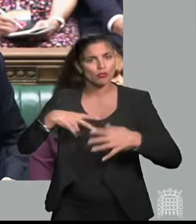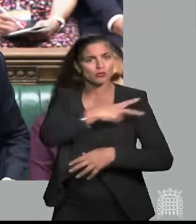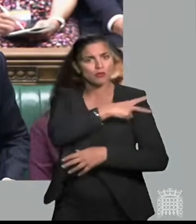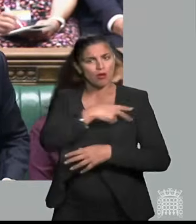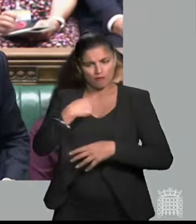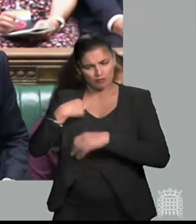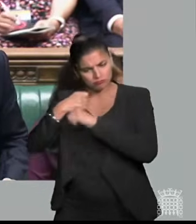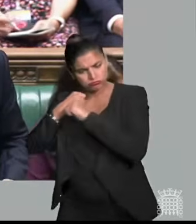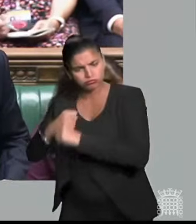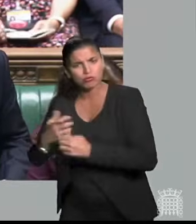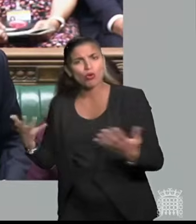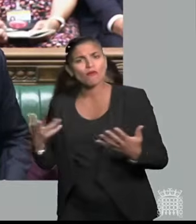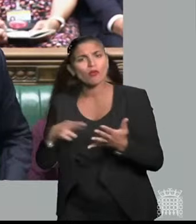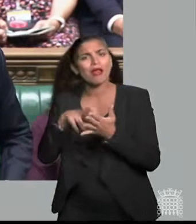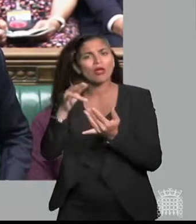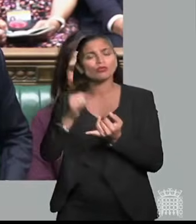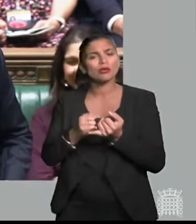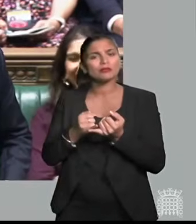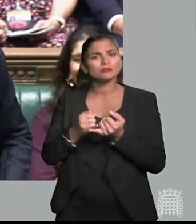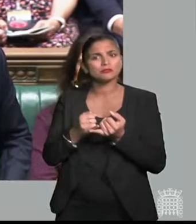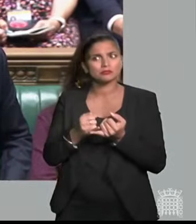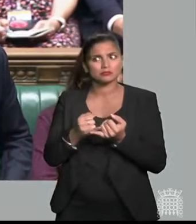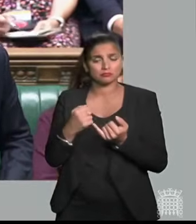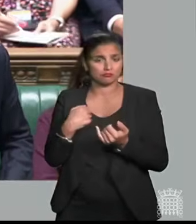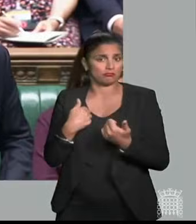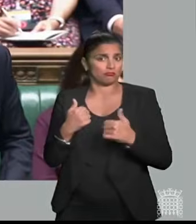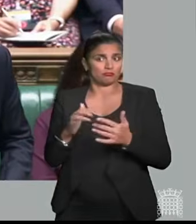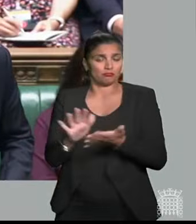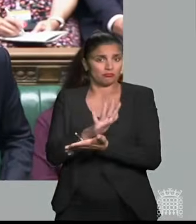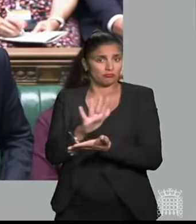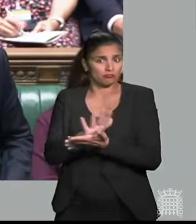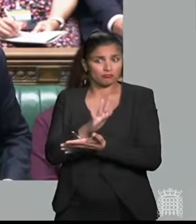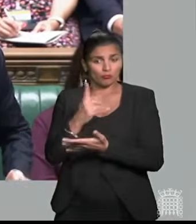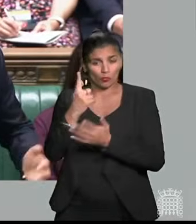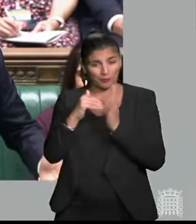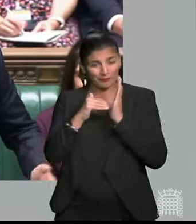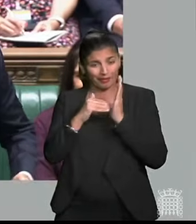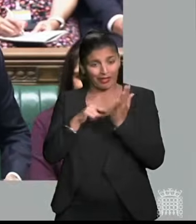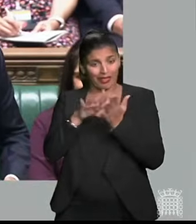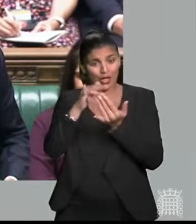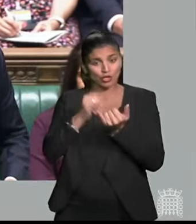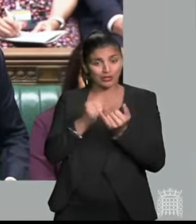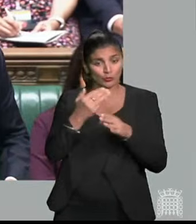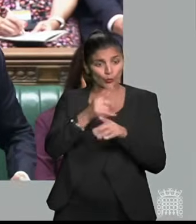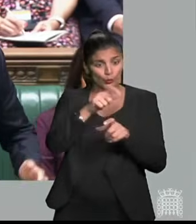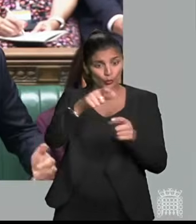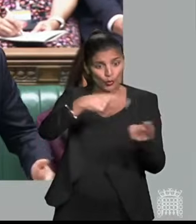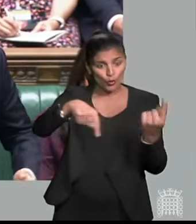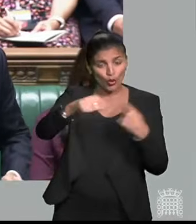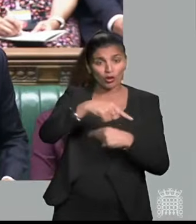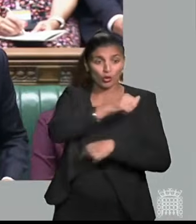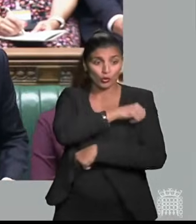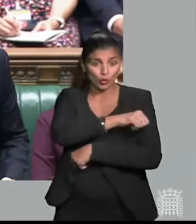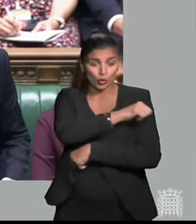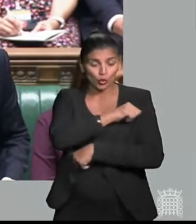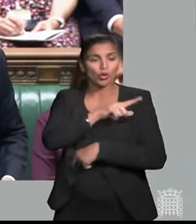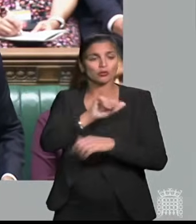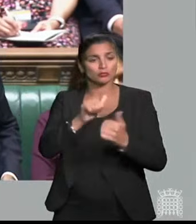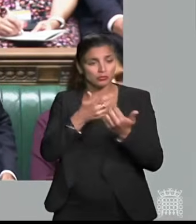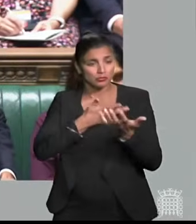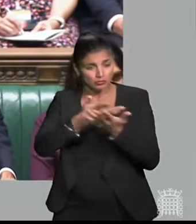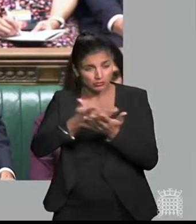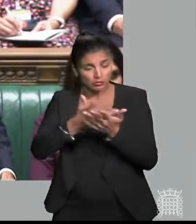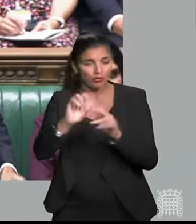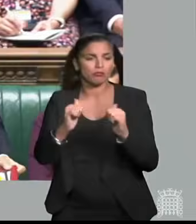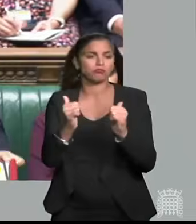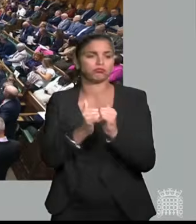NHS, and we also, I'm pleased to say, reached a settlement with over 1 million NHS workers, including our nurses, for a full, a fair and